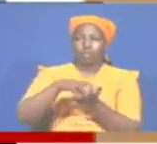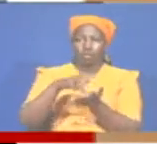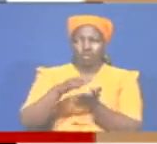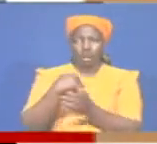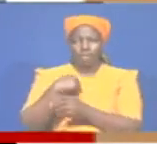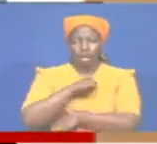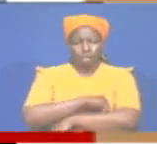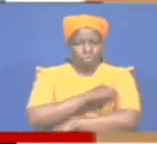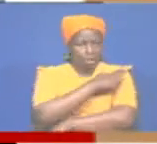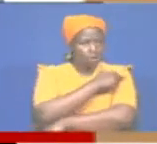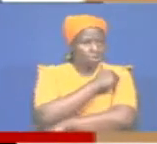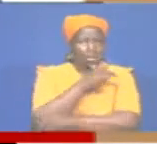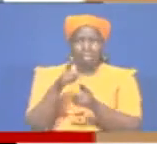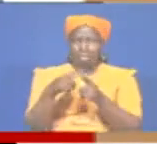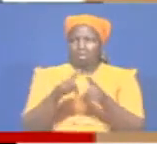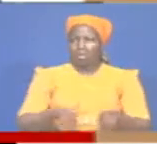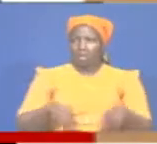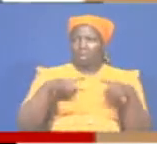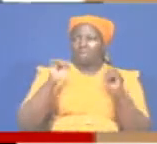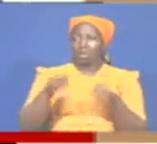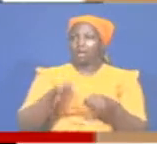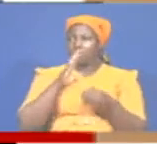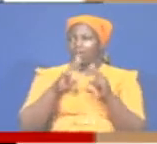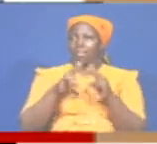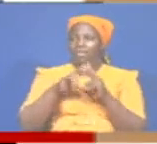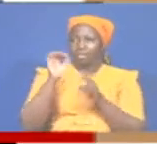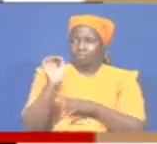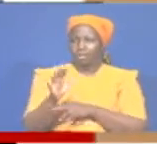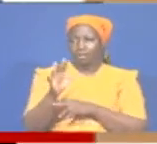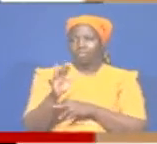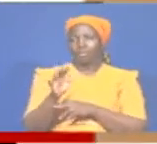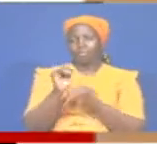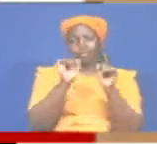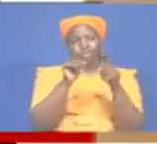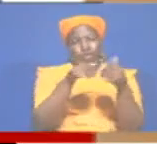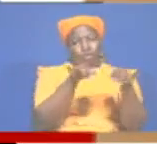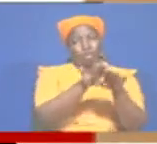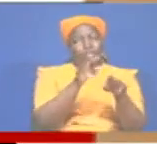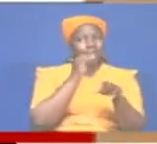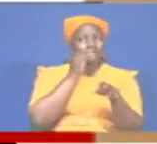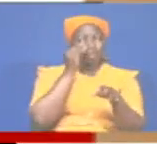would be very expensive to me. I think I could already close the home. Because mm-hmm. where will I